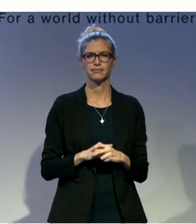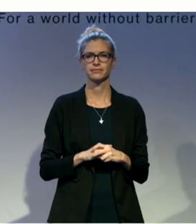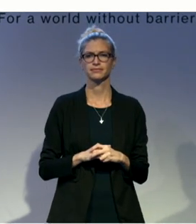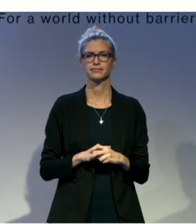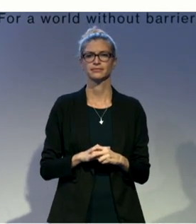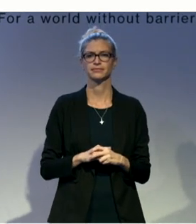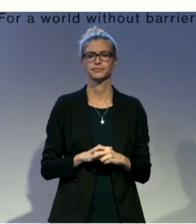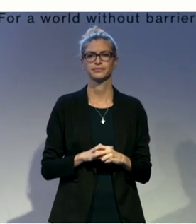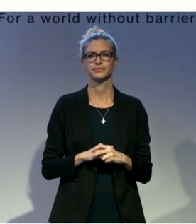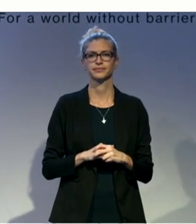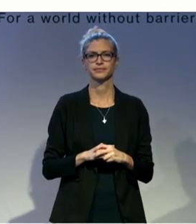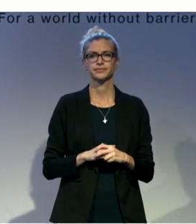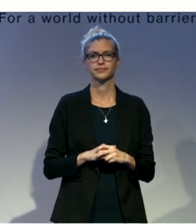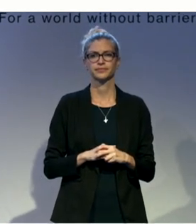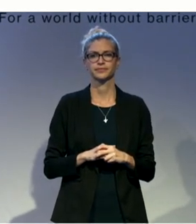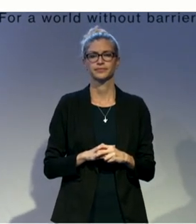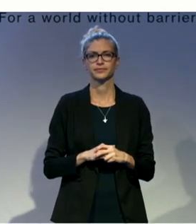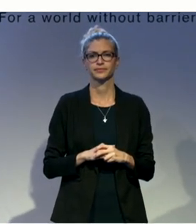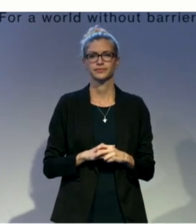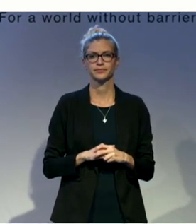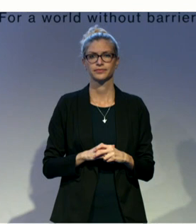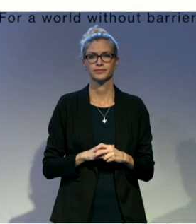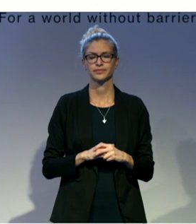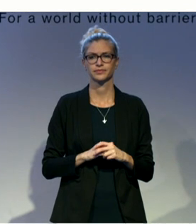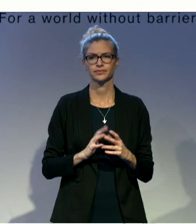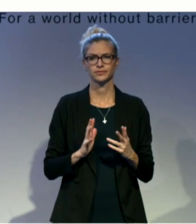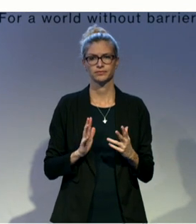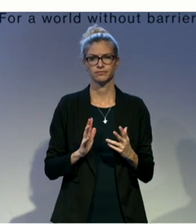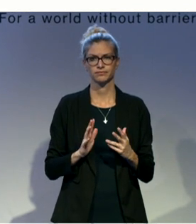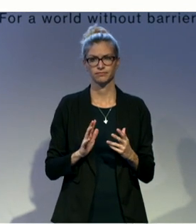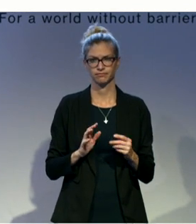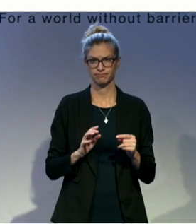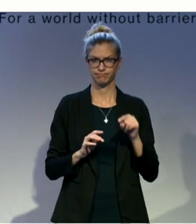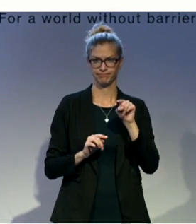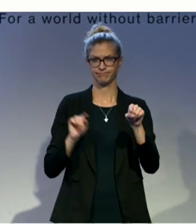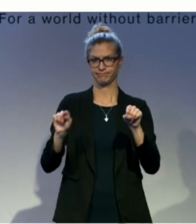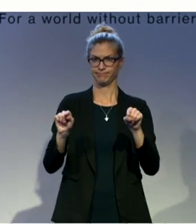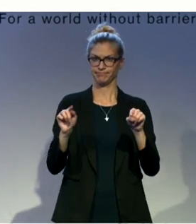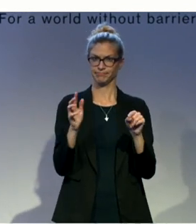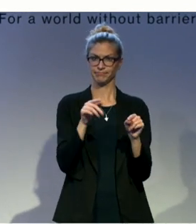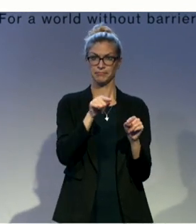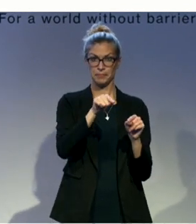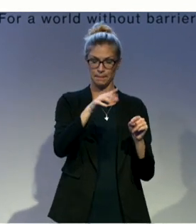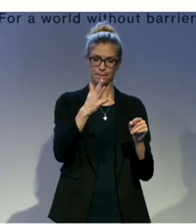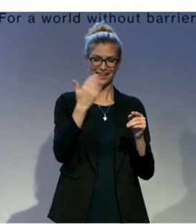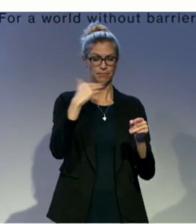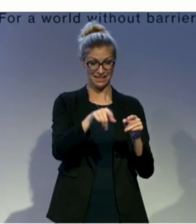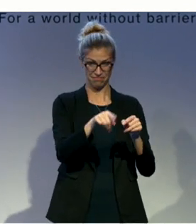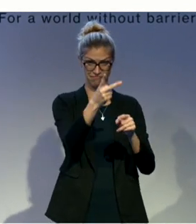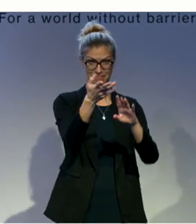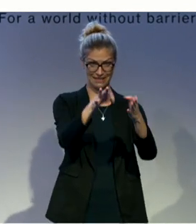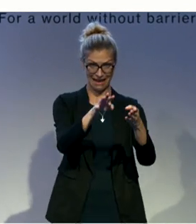and the same their environment. The third one is that it gives safety